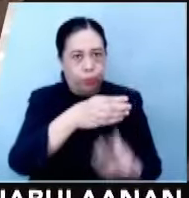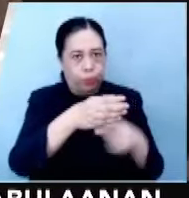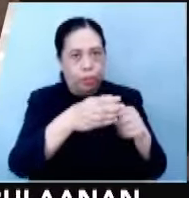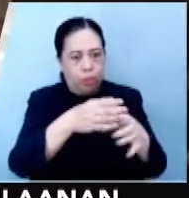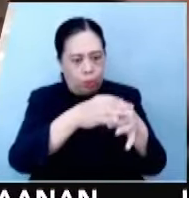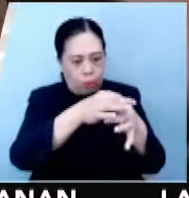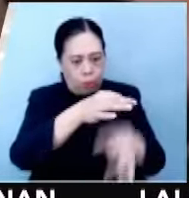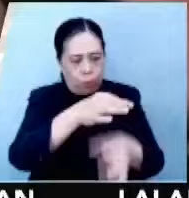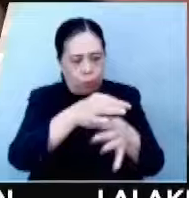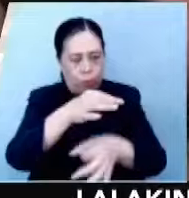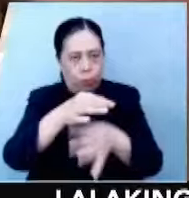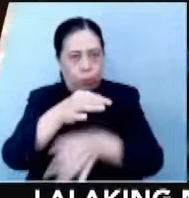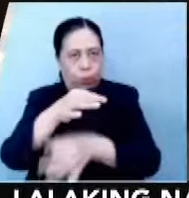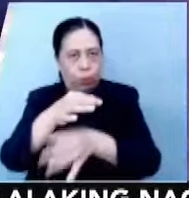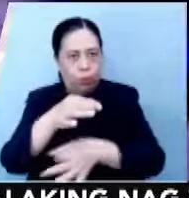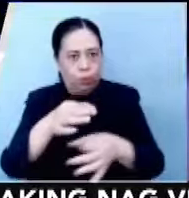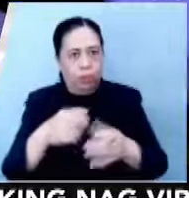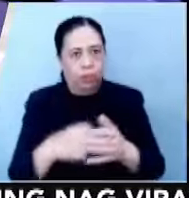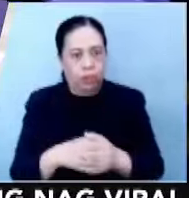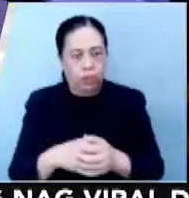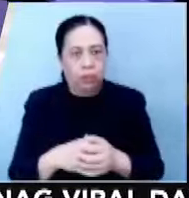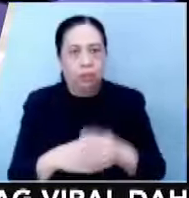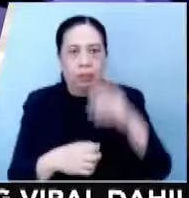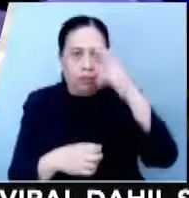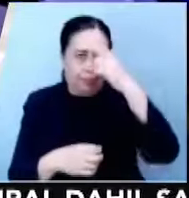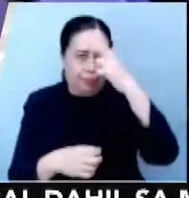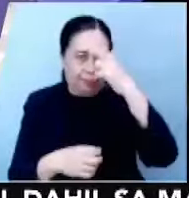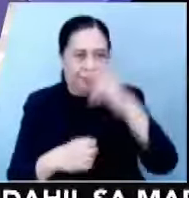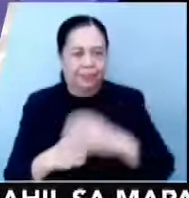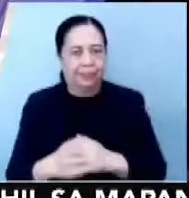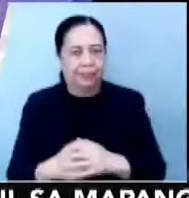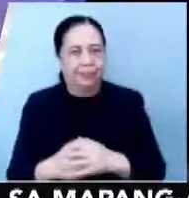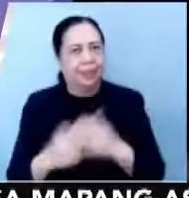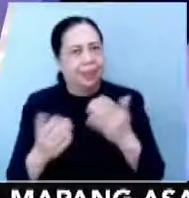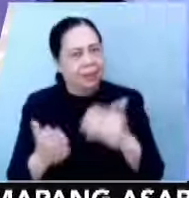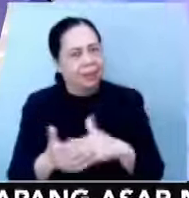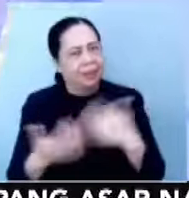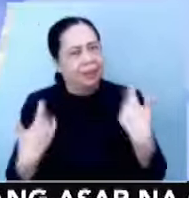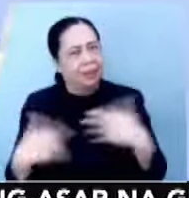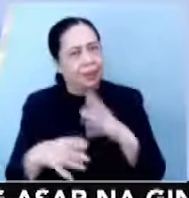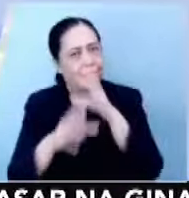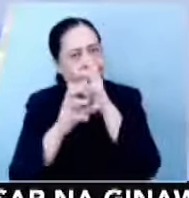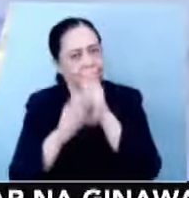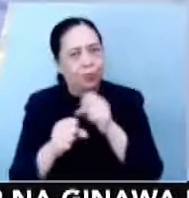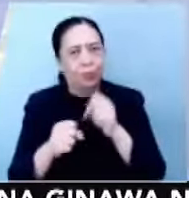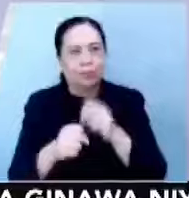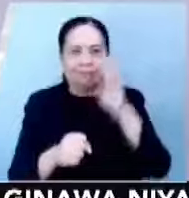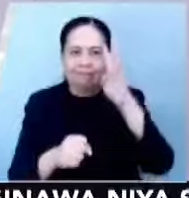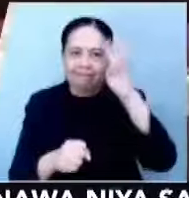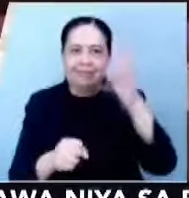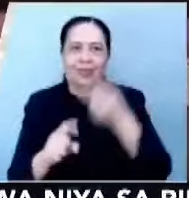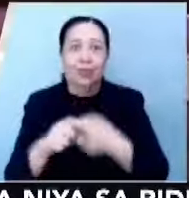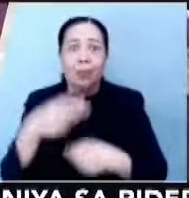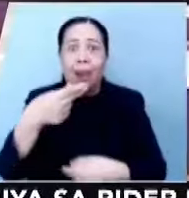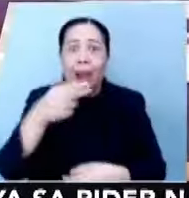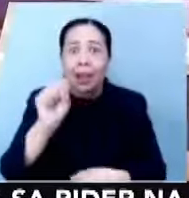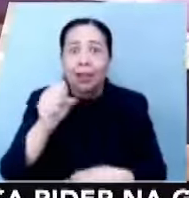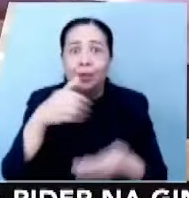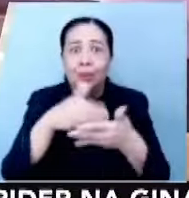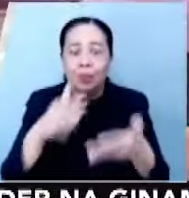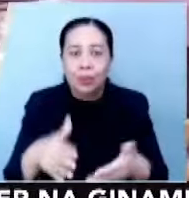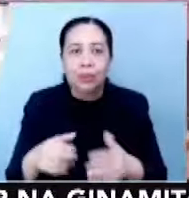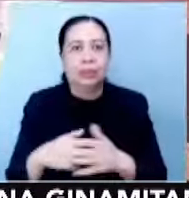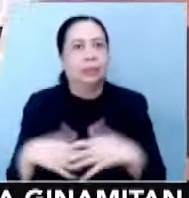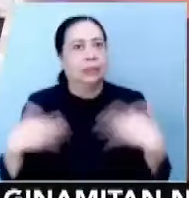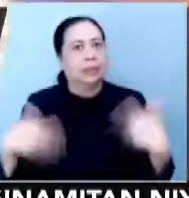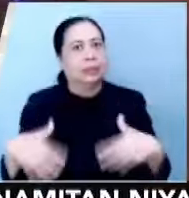mga pang-mold natin ng pencil. Mga kapuso, it's another impressive invention from our high school students that can create